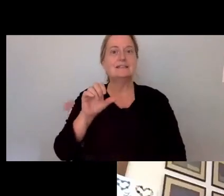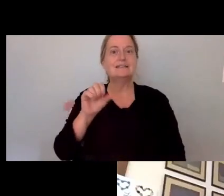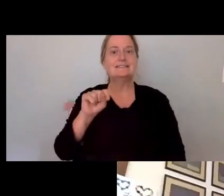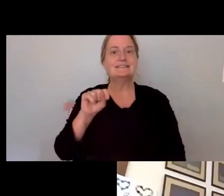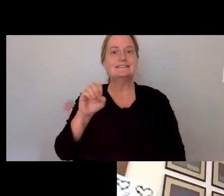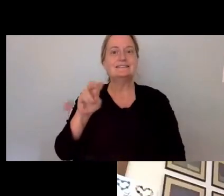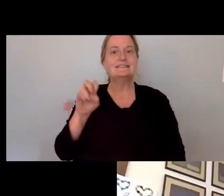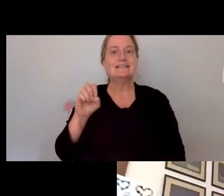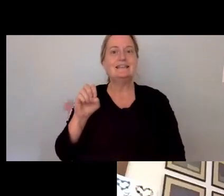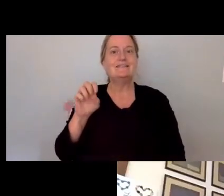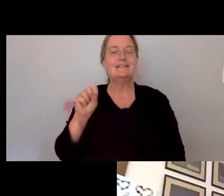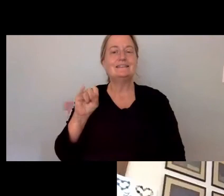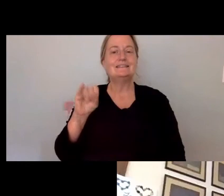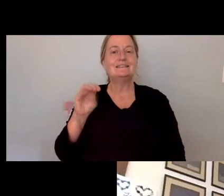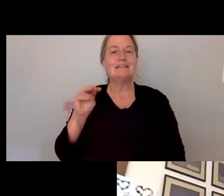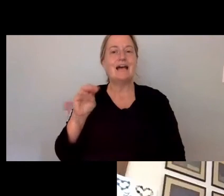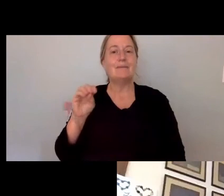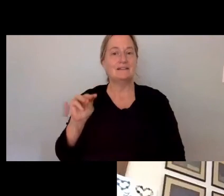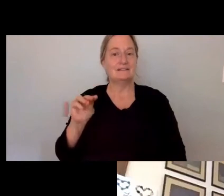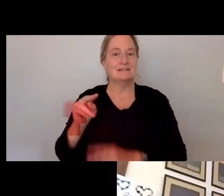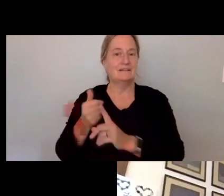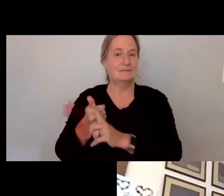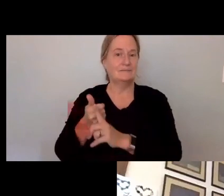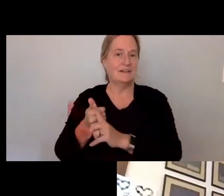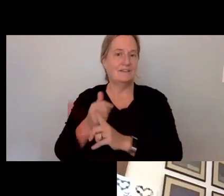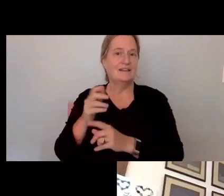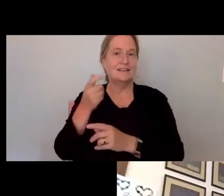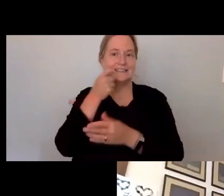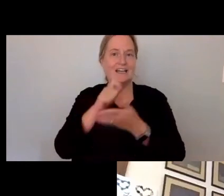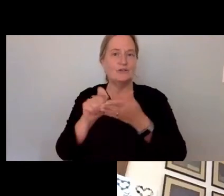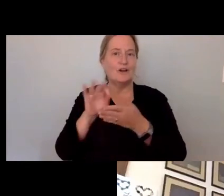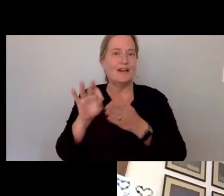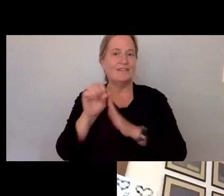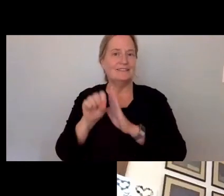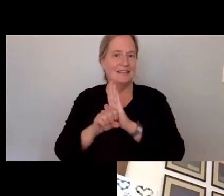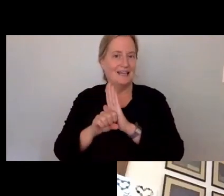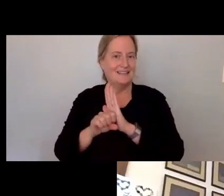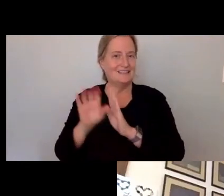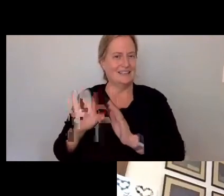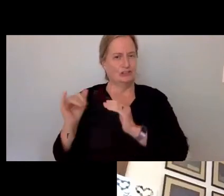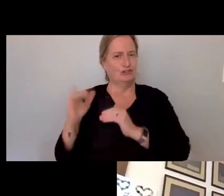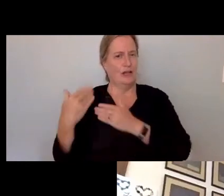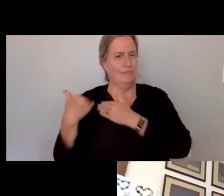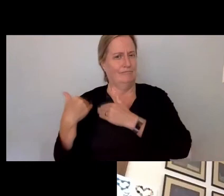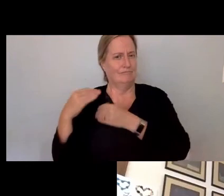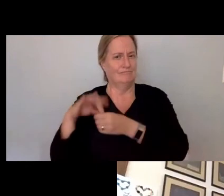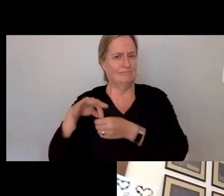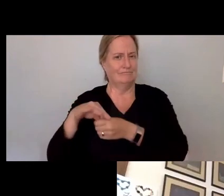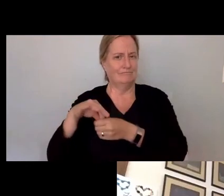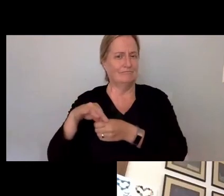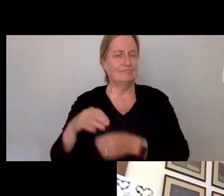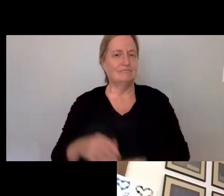So, and the voting rights, that was a bill that was passed, right? I think, matter of fact, Durenberger, that was one of yours, was